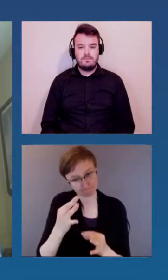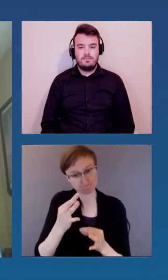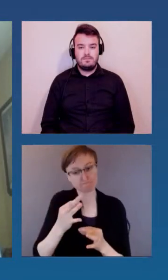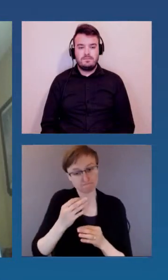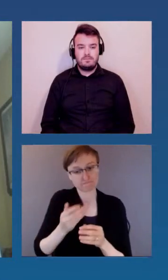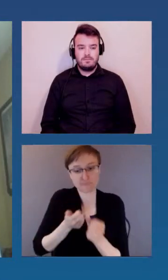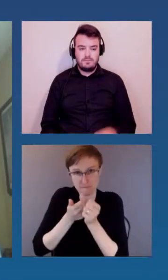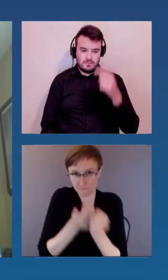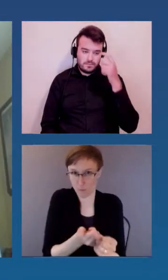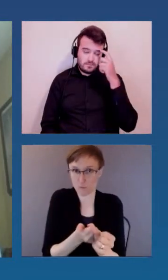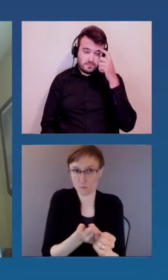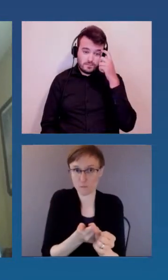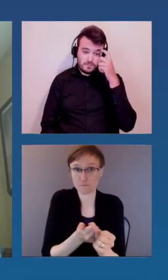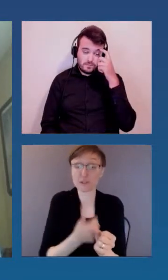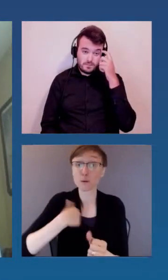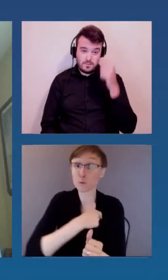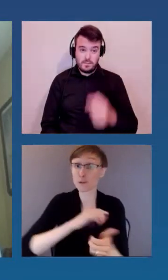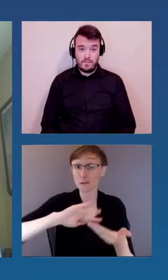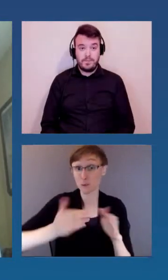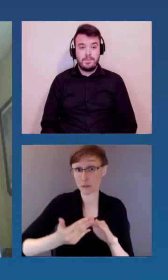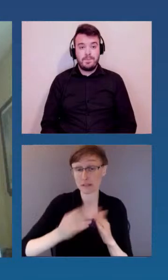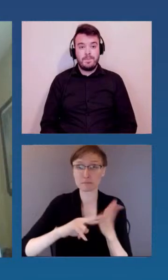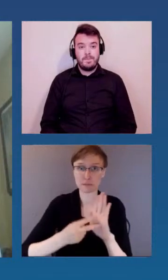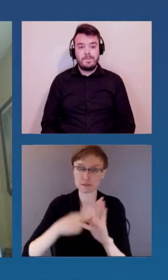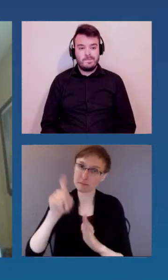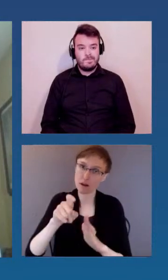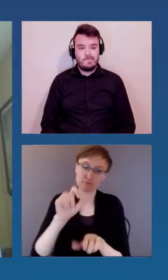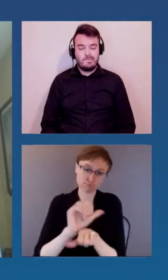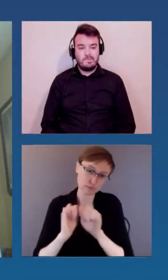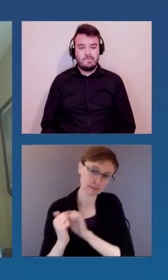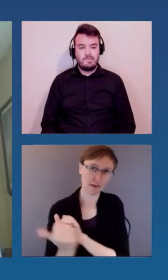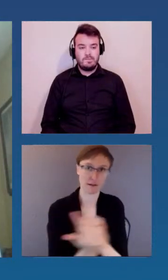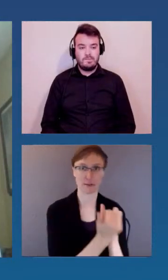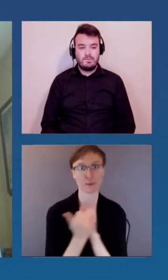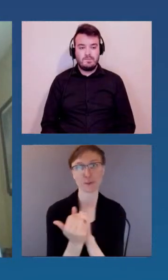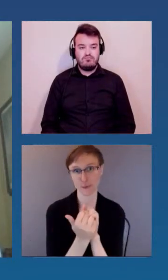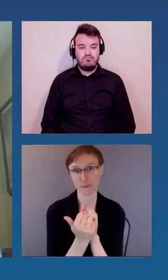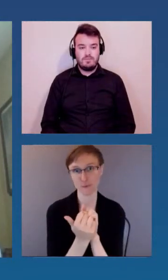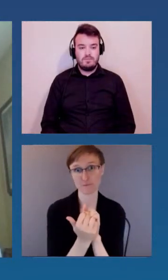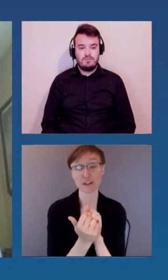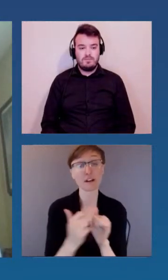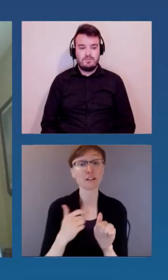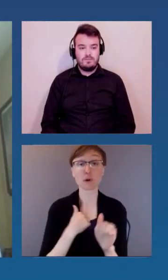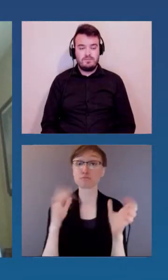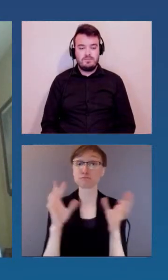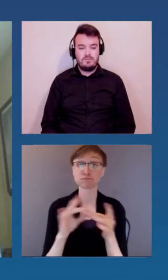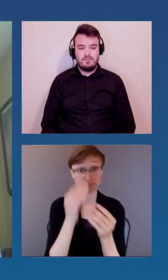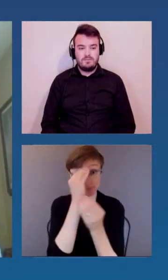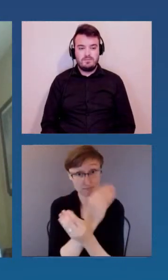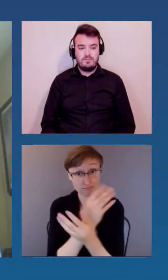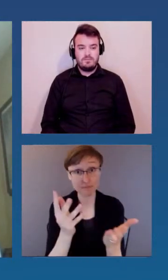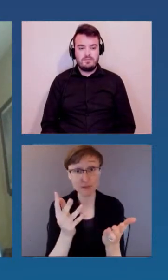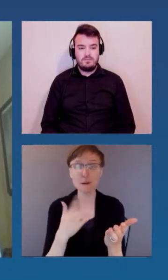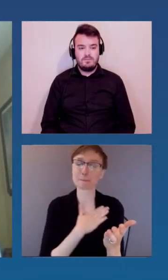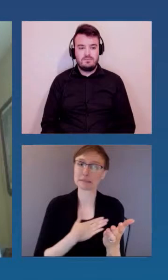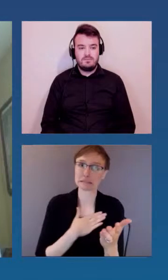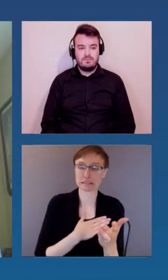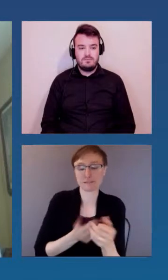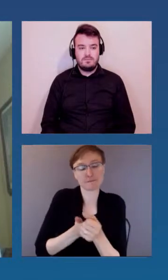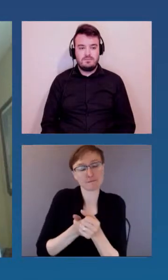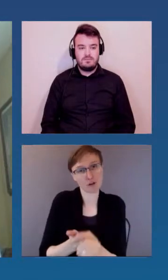and resources are available virtually, and all in-person events on campus have been suspended until the end of